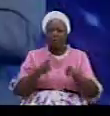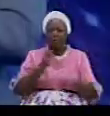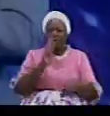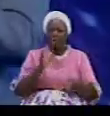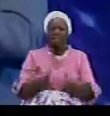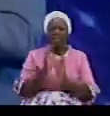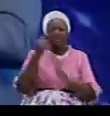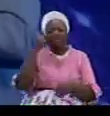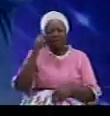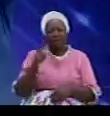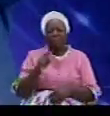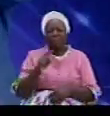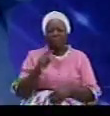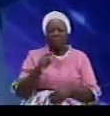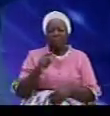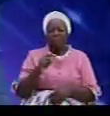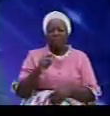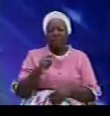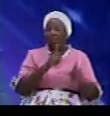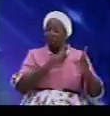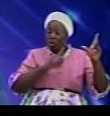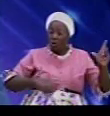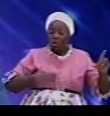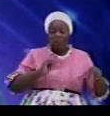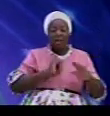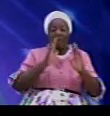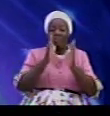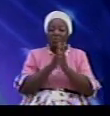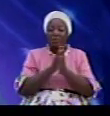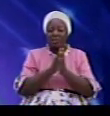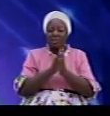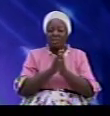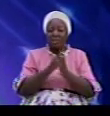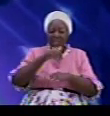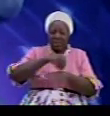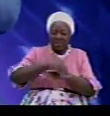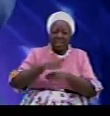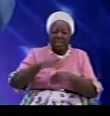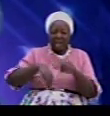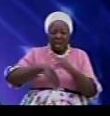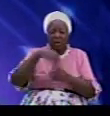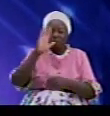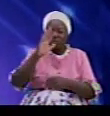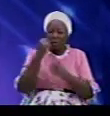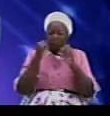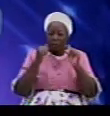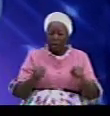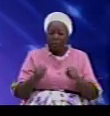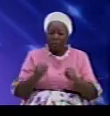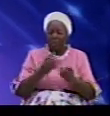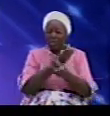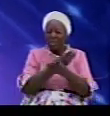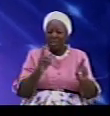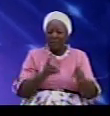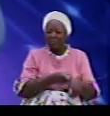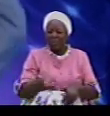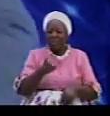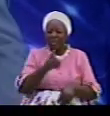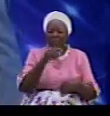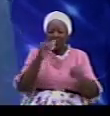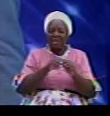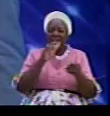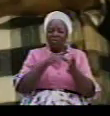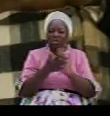asking for. Lord, I pray, send forth your power, deliver them in